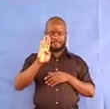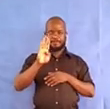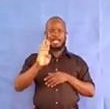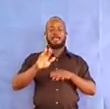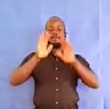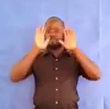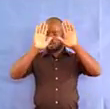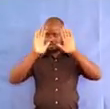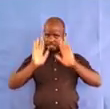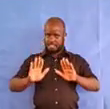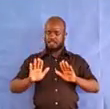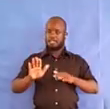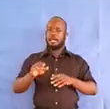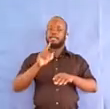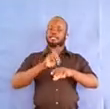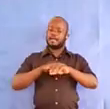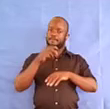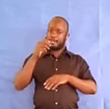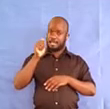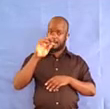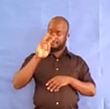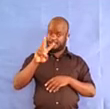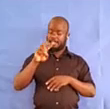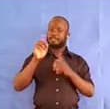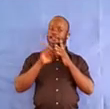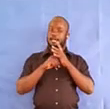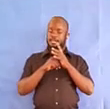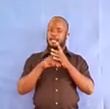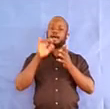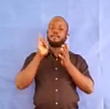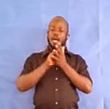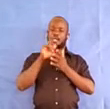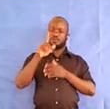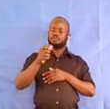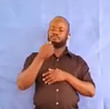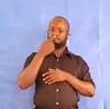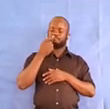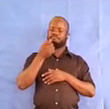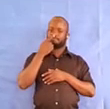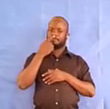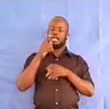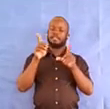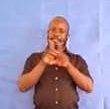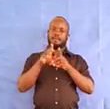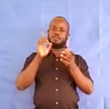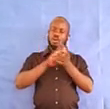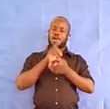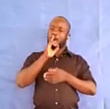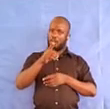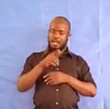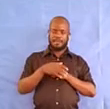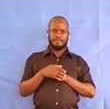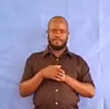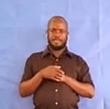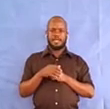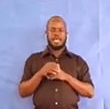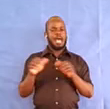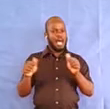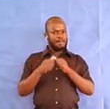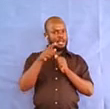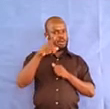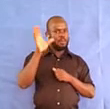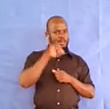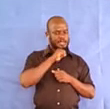other infections such as TB. It is very important that once ARVs are started, that they are taken as